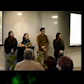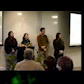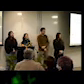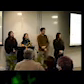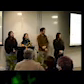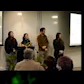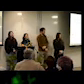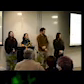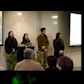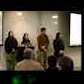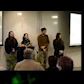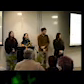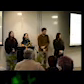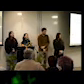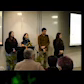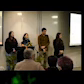Yep, got one over here.